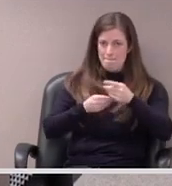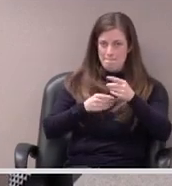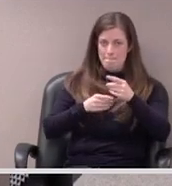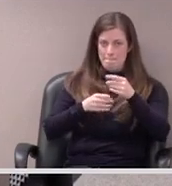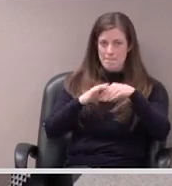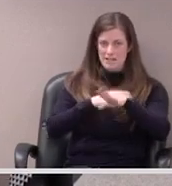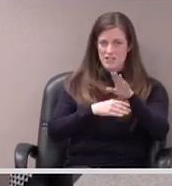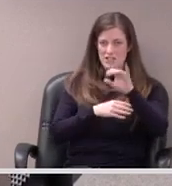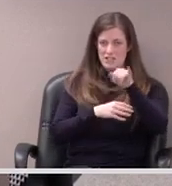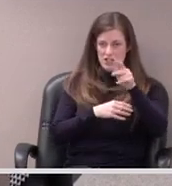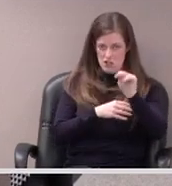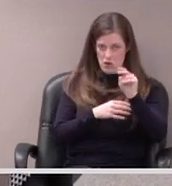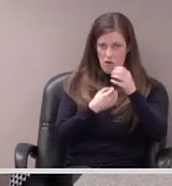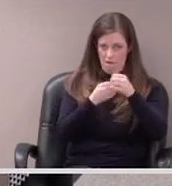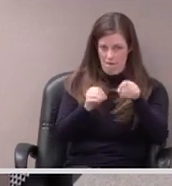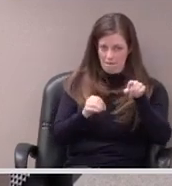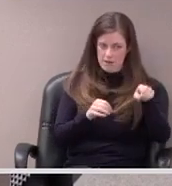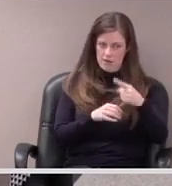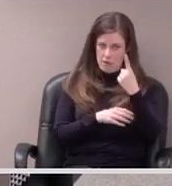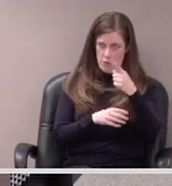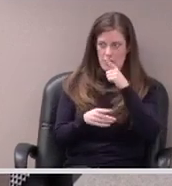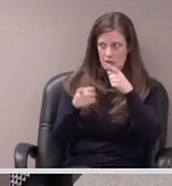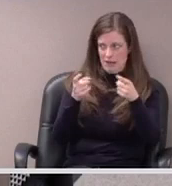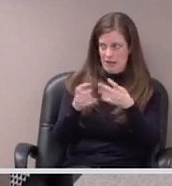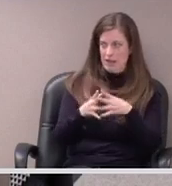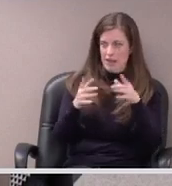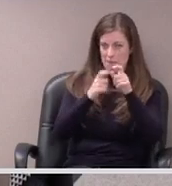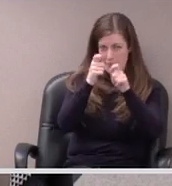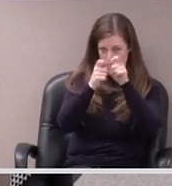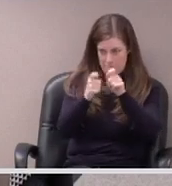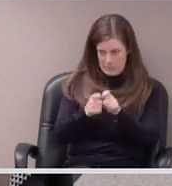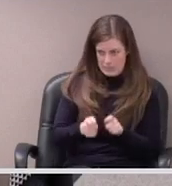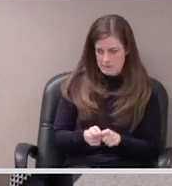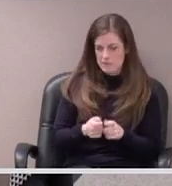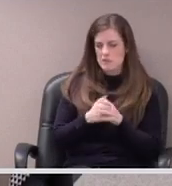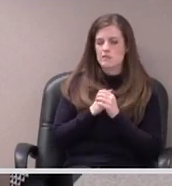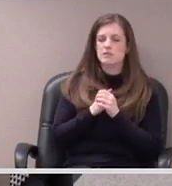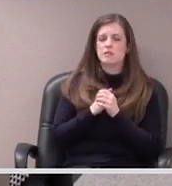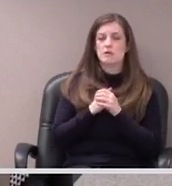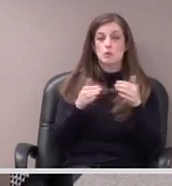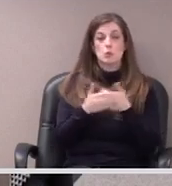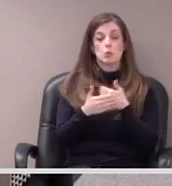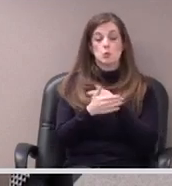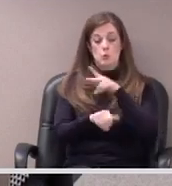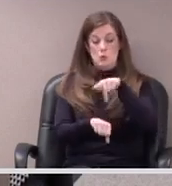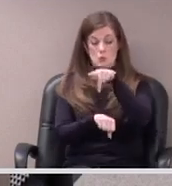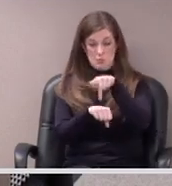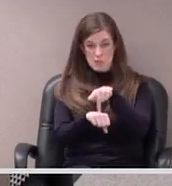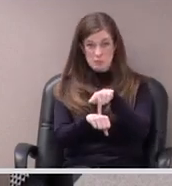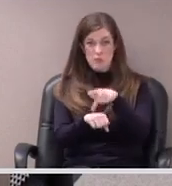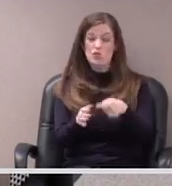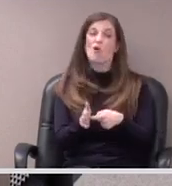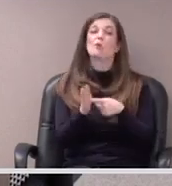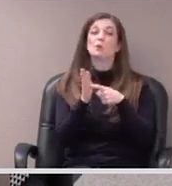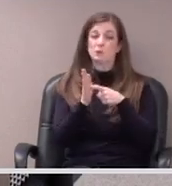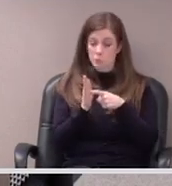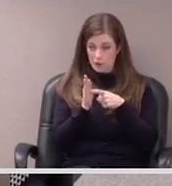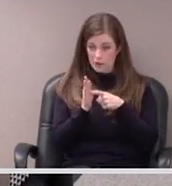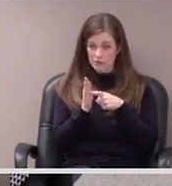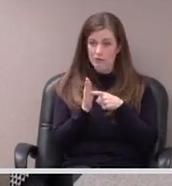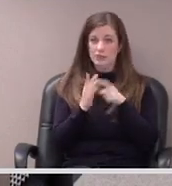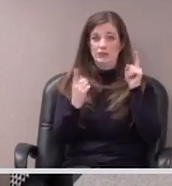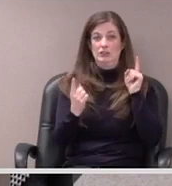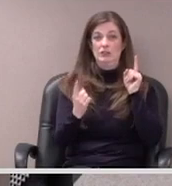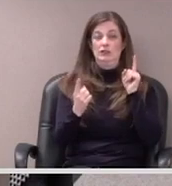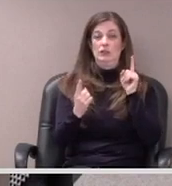normally John is the one that's handling a lot of that, the specifics. New principals actually are required to come to